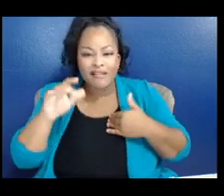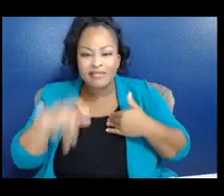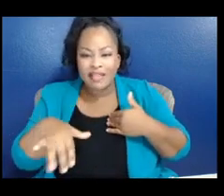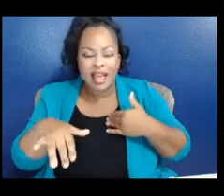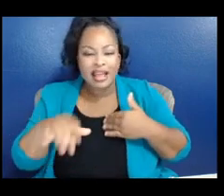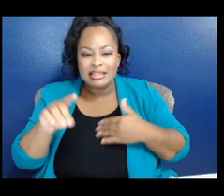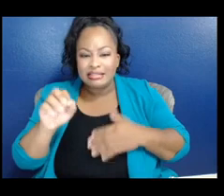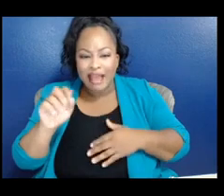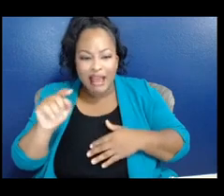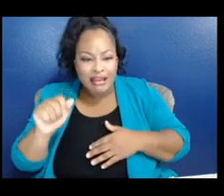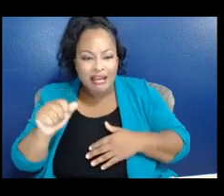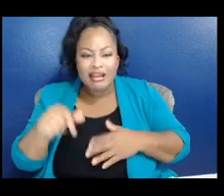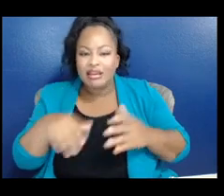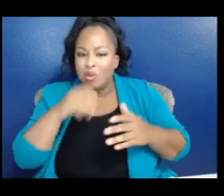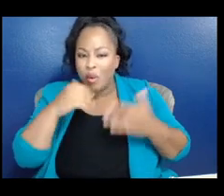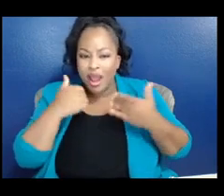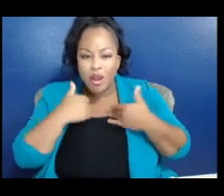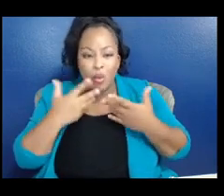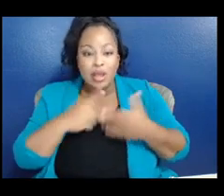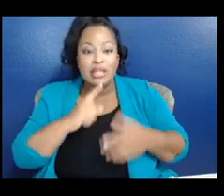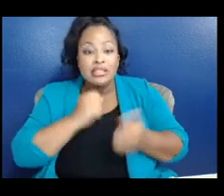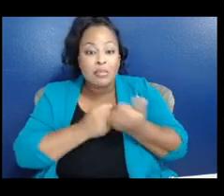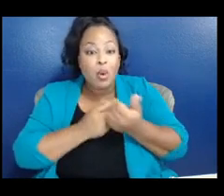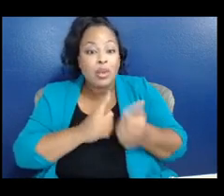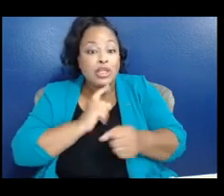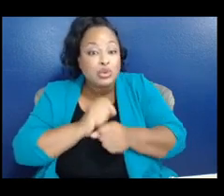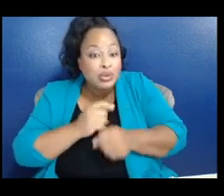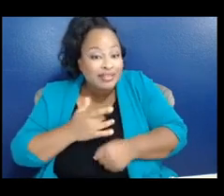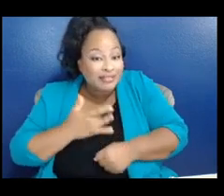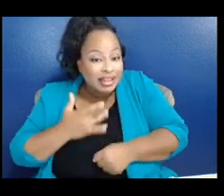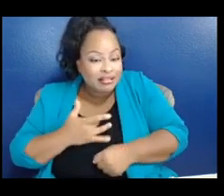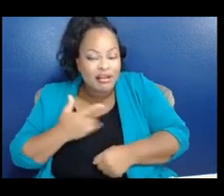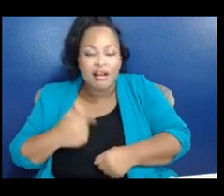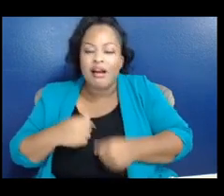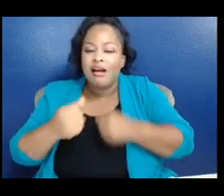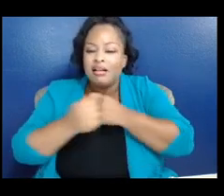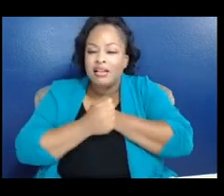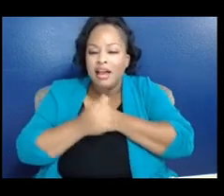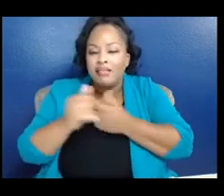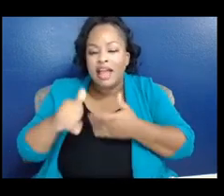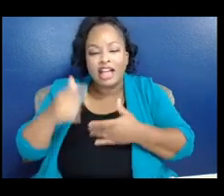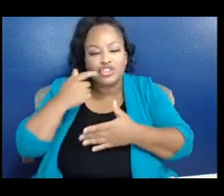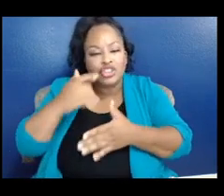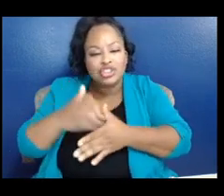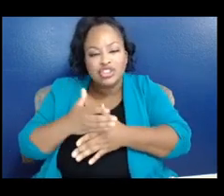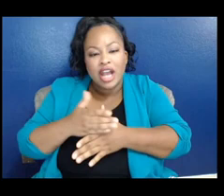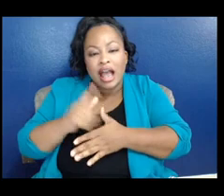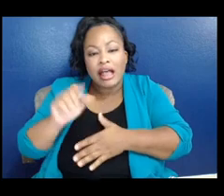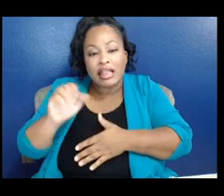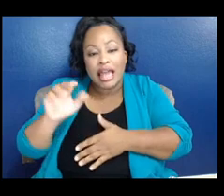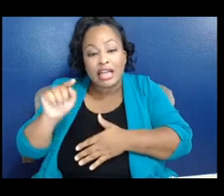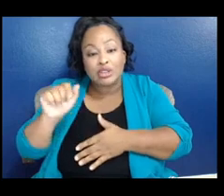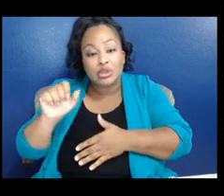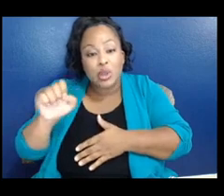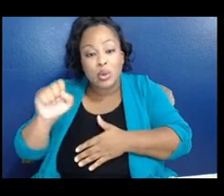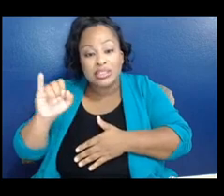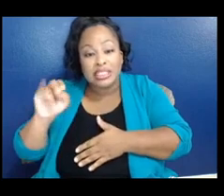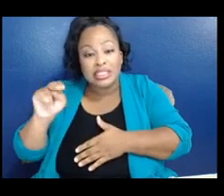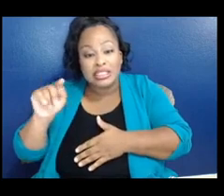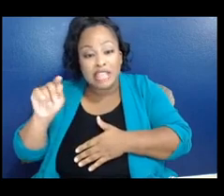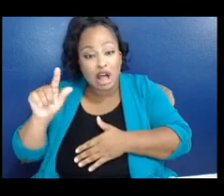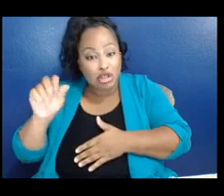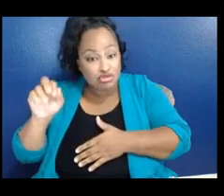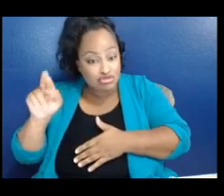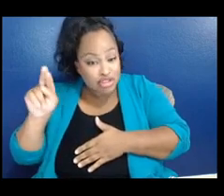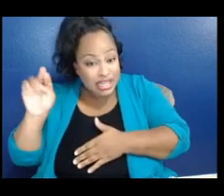data to support what they truly feel. I love that Annette just shared, you know, the lactose intolerance. We don't have a lot of studies that tell